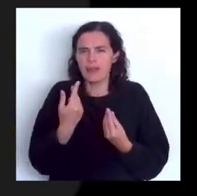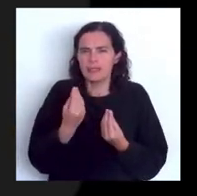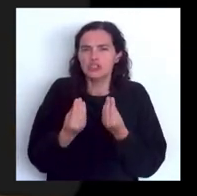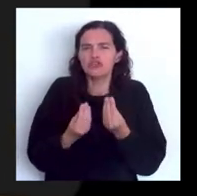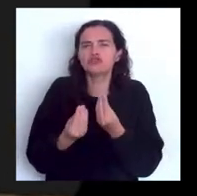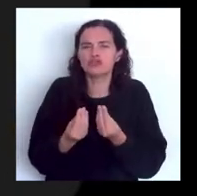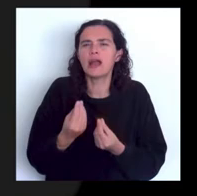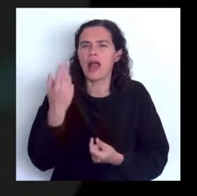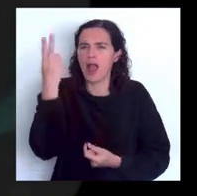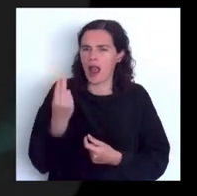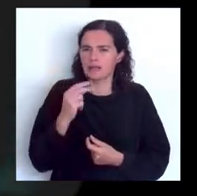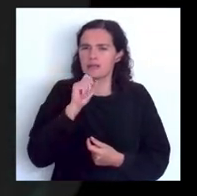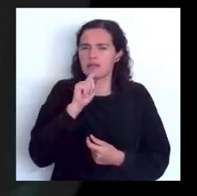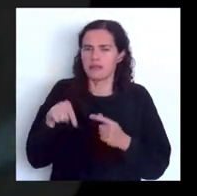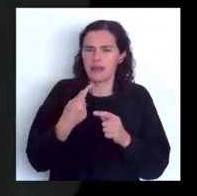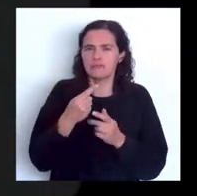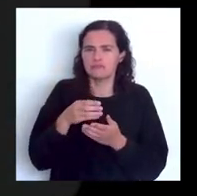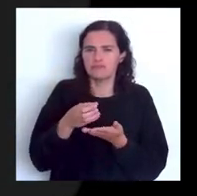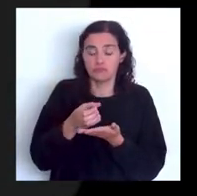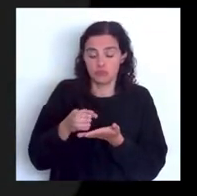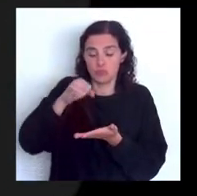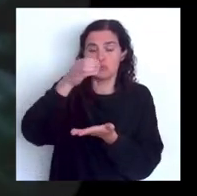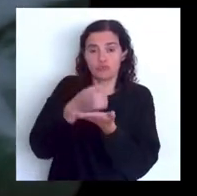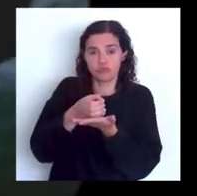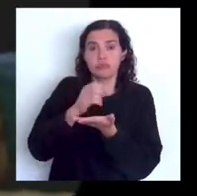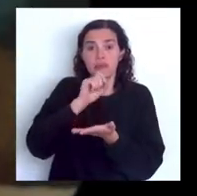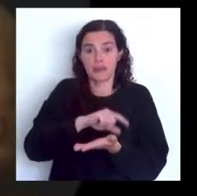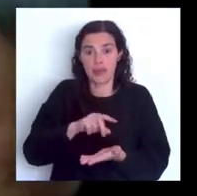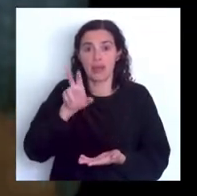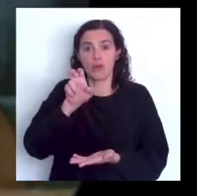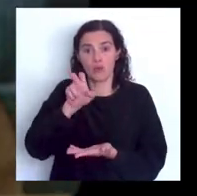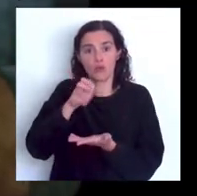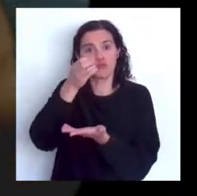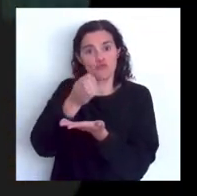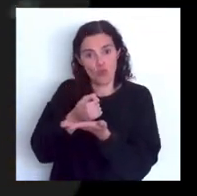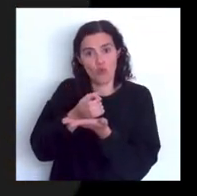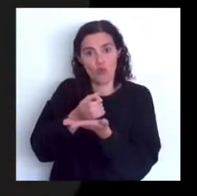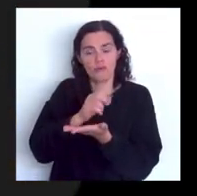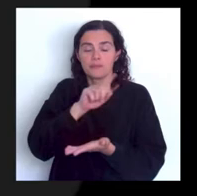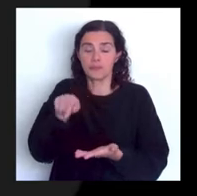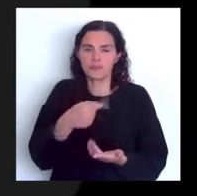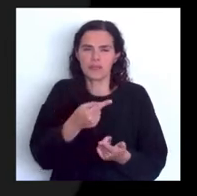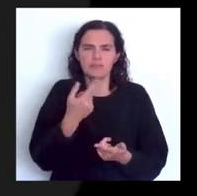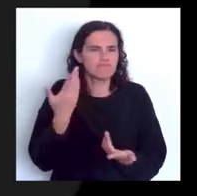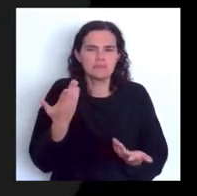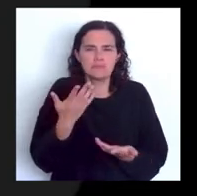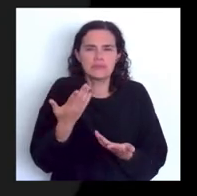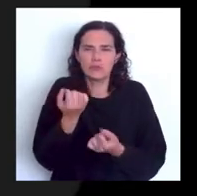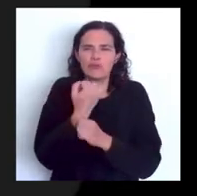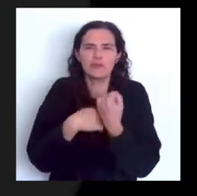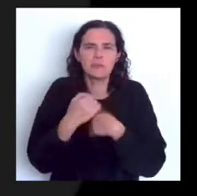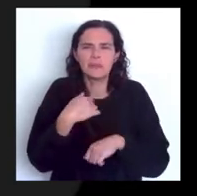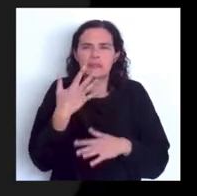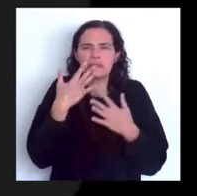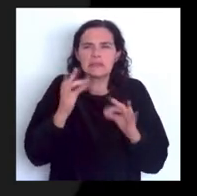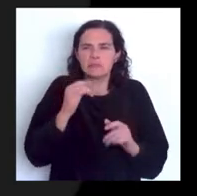little art push leveled the bottom of the eggs. So the egg was standing. And this very